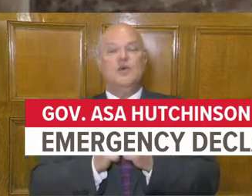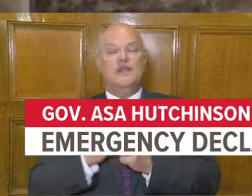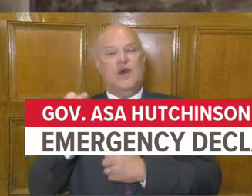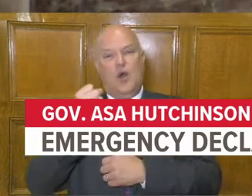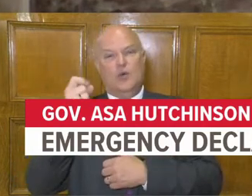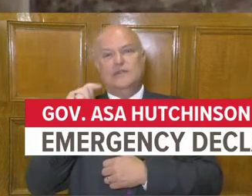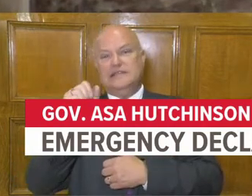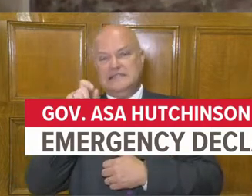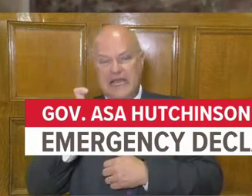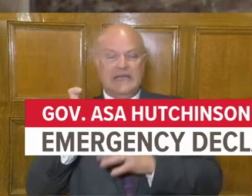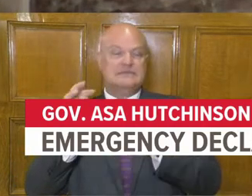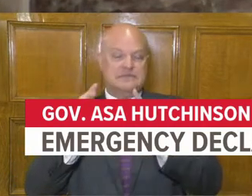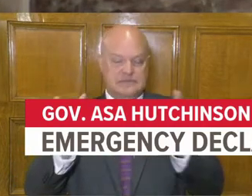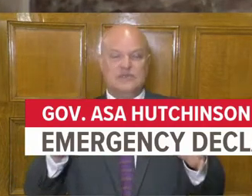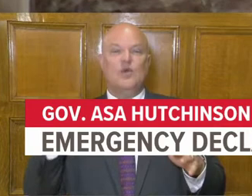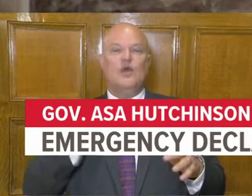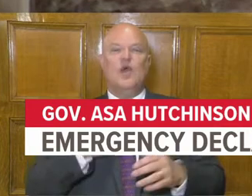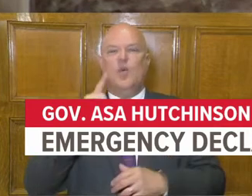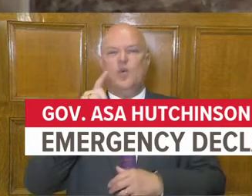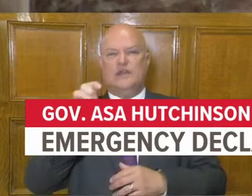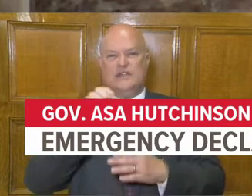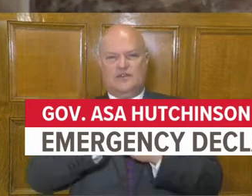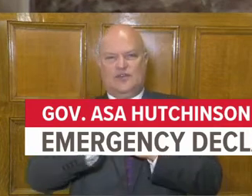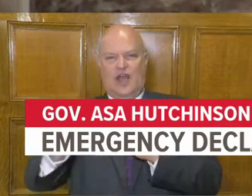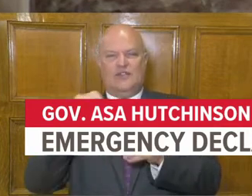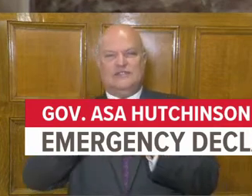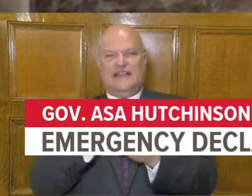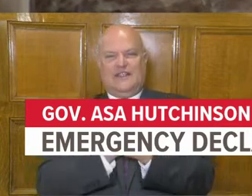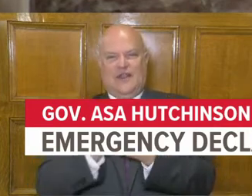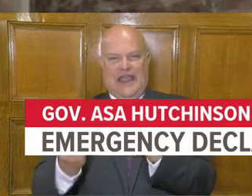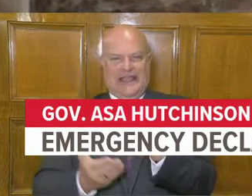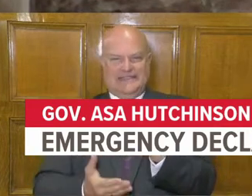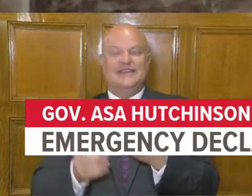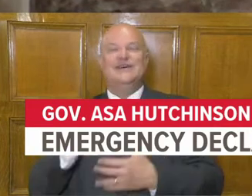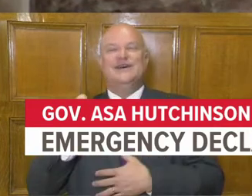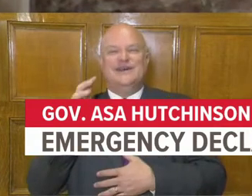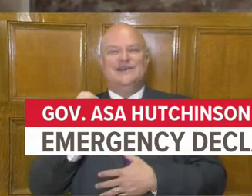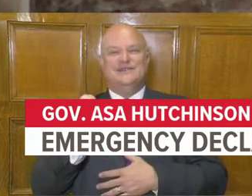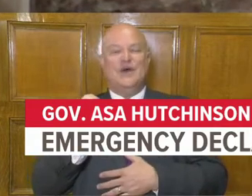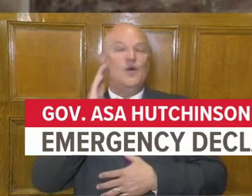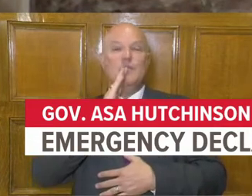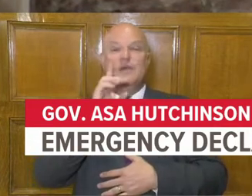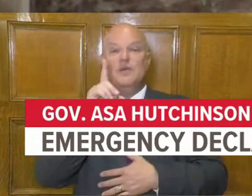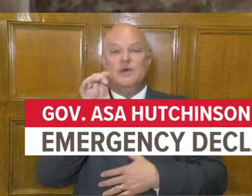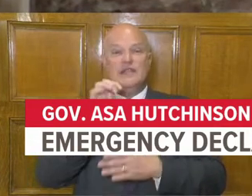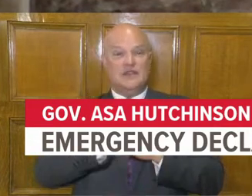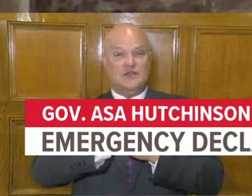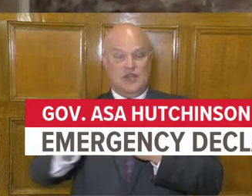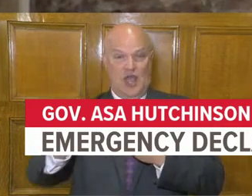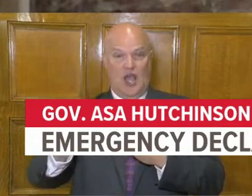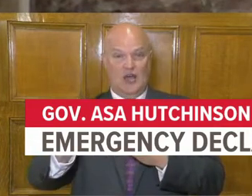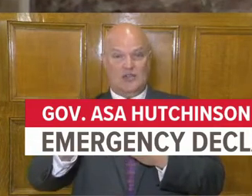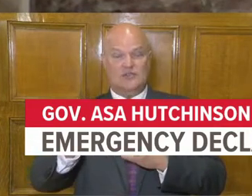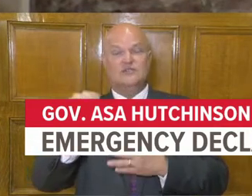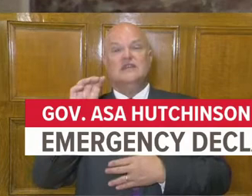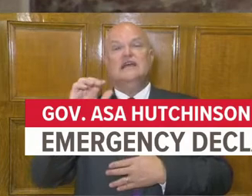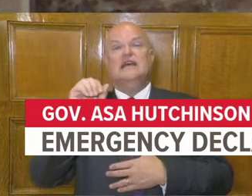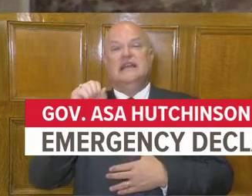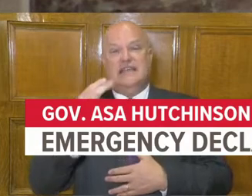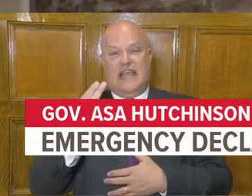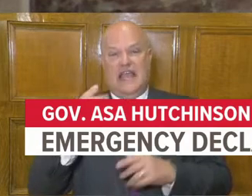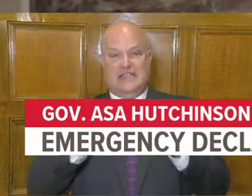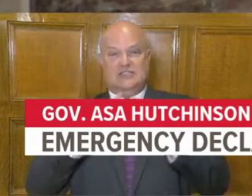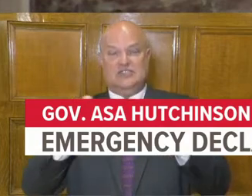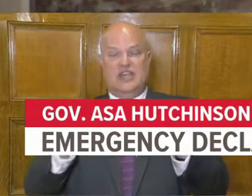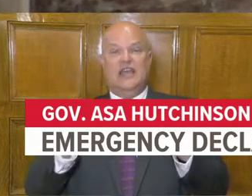holding taxes, we wanted them to get at least $100 in their hand. And so it will be $100 cash